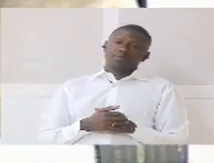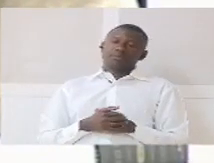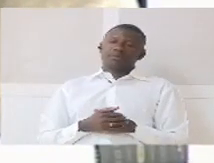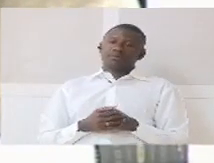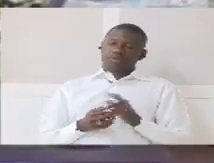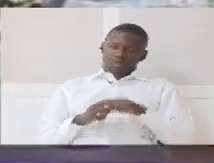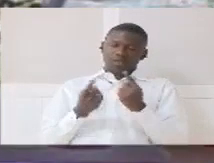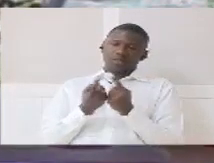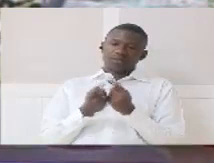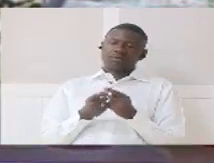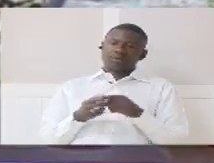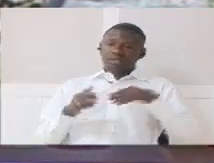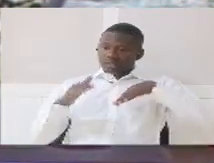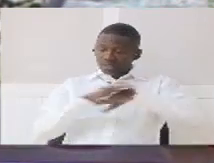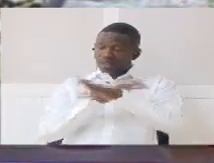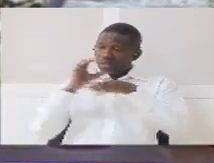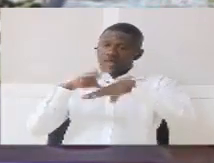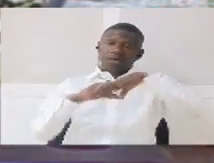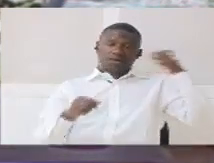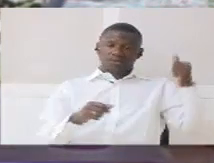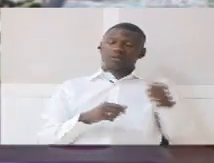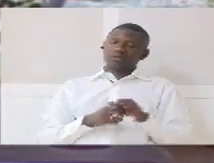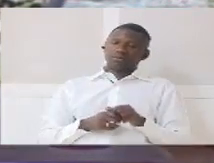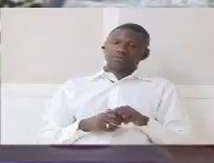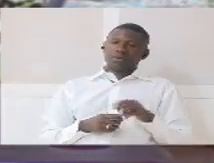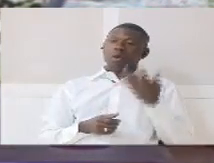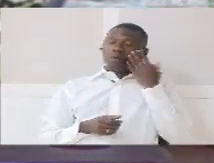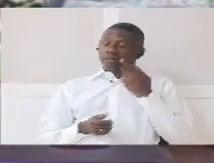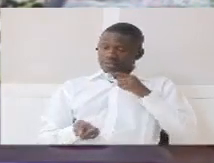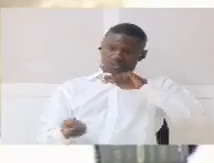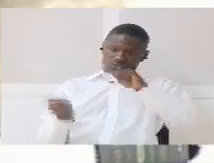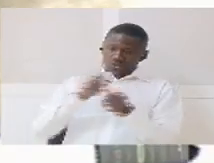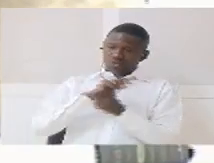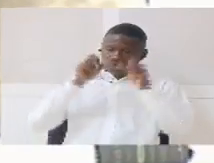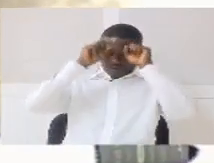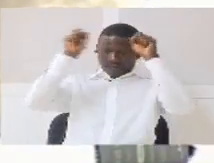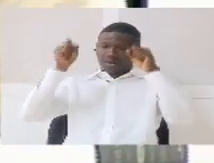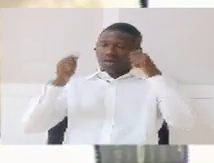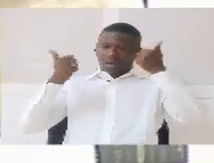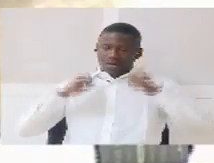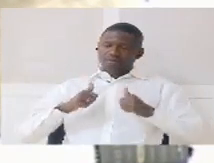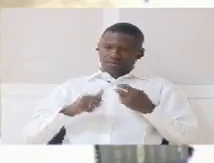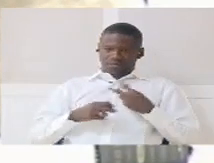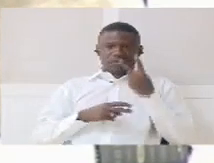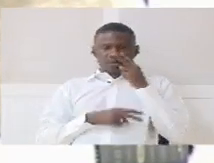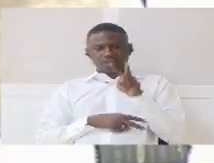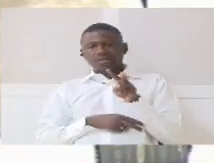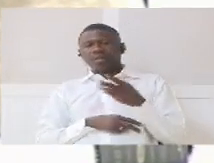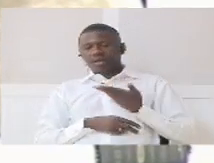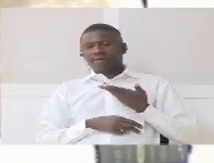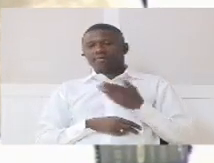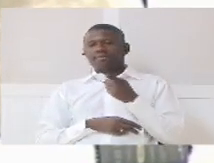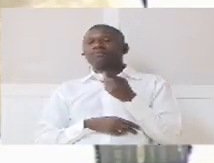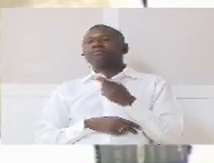With their materials inside and outside change of the government that I witnessed many times. I witnessed that on many occasions after the change of